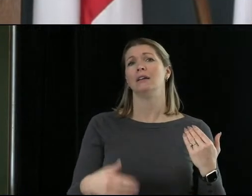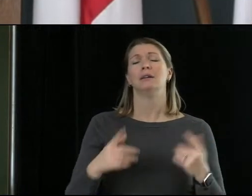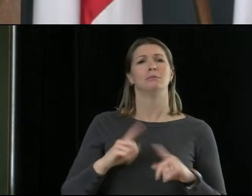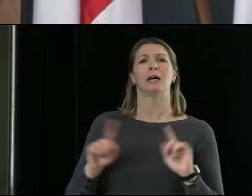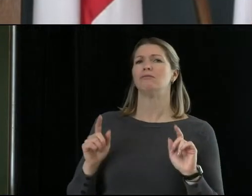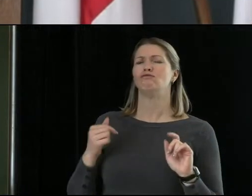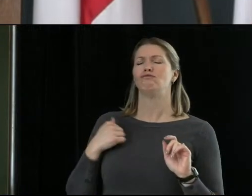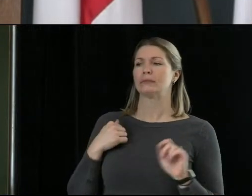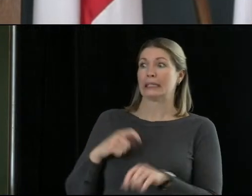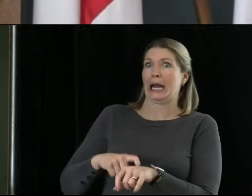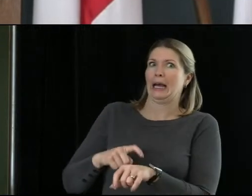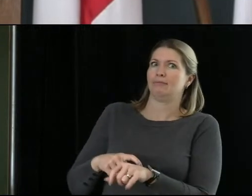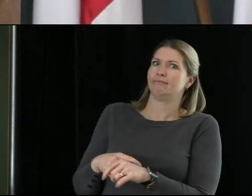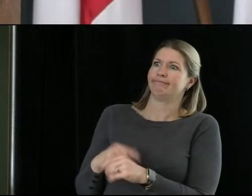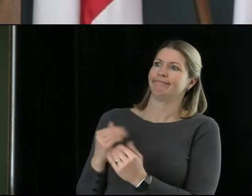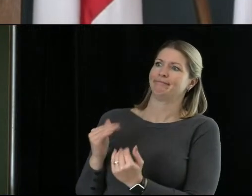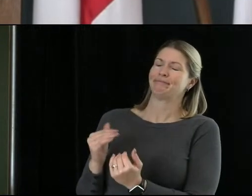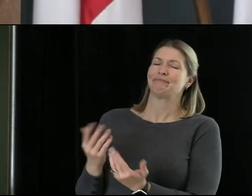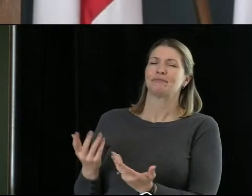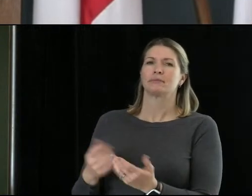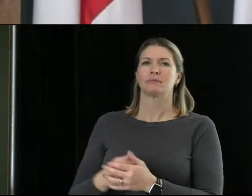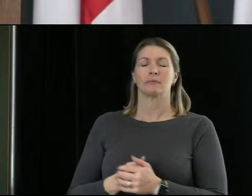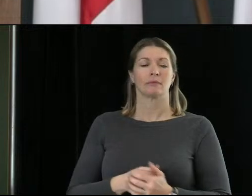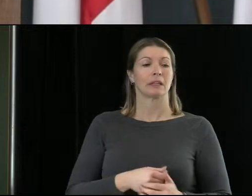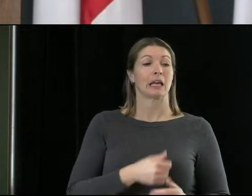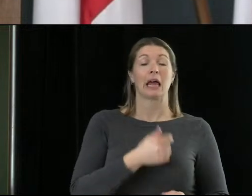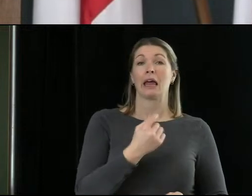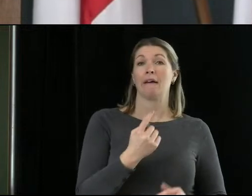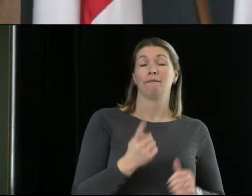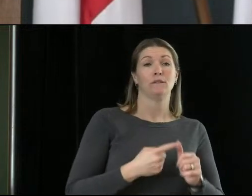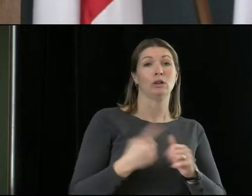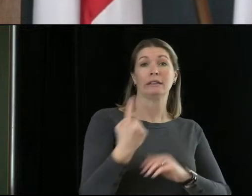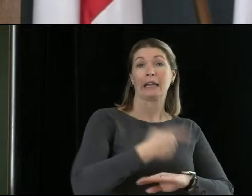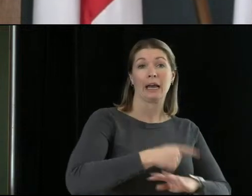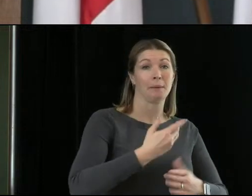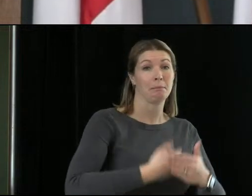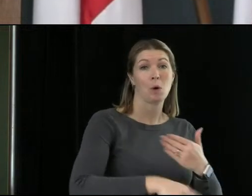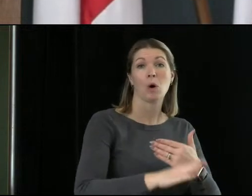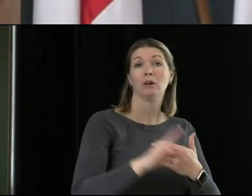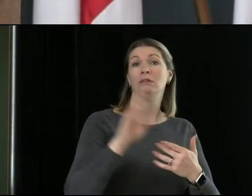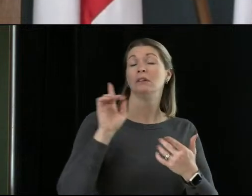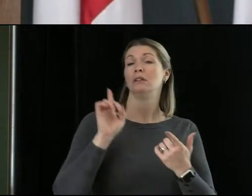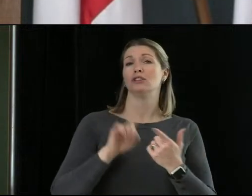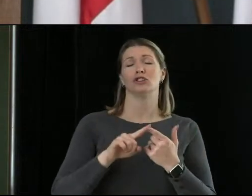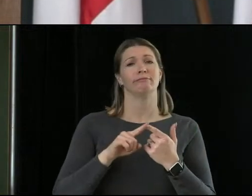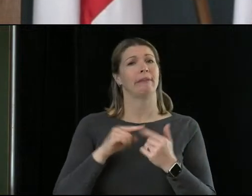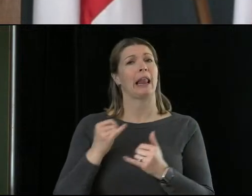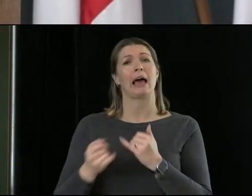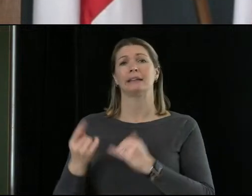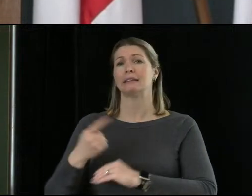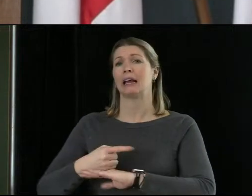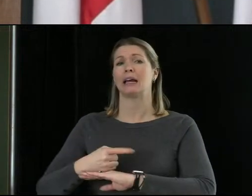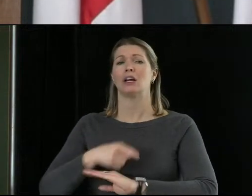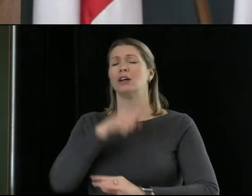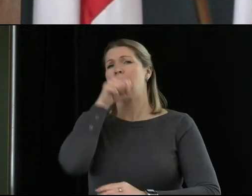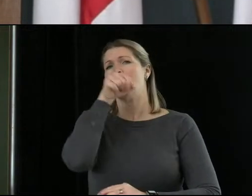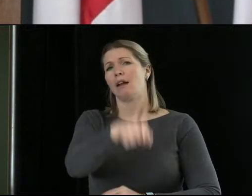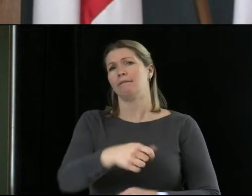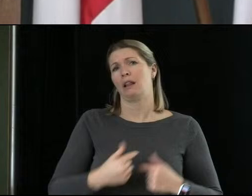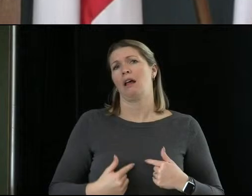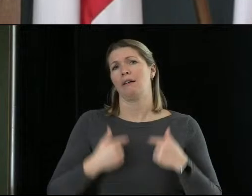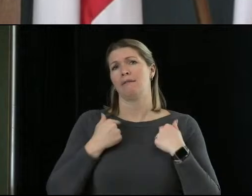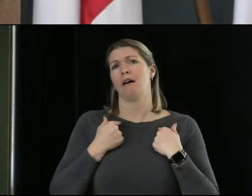time. Julianne loved life from the day she was born. As Julianne's sister once said to me,